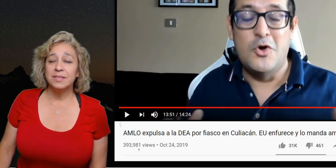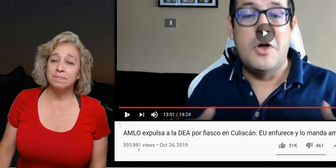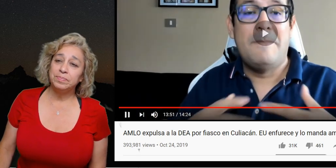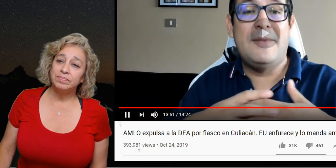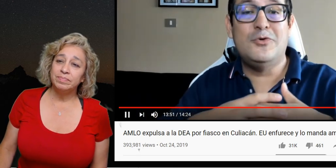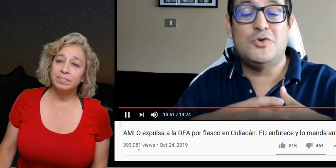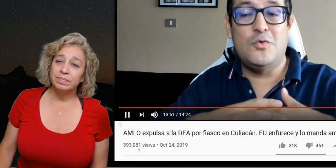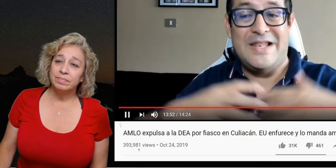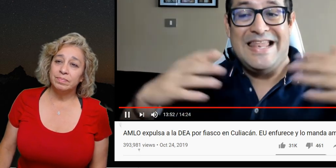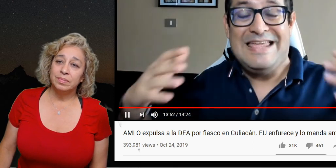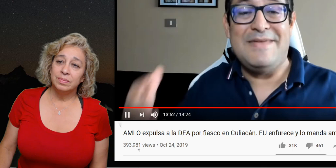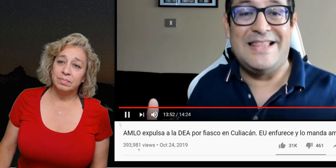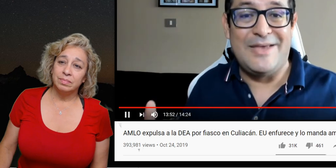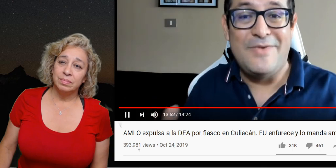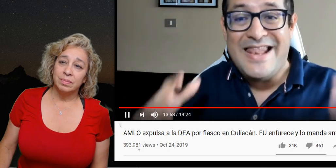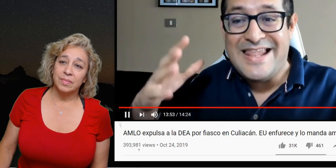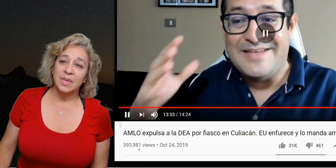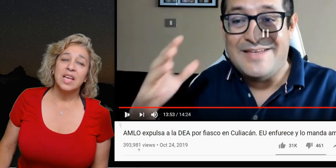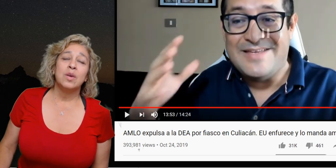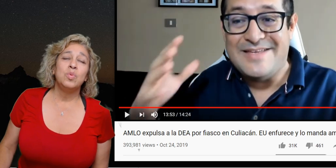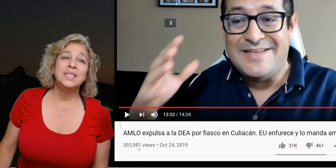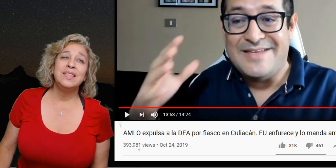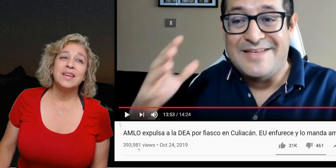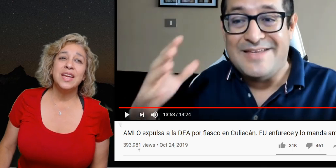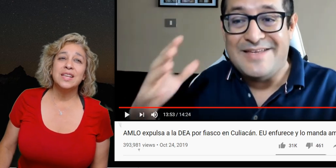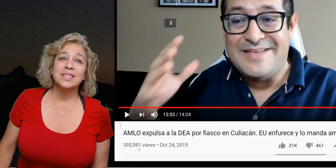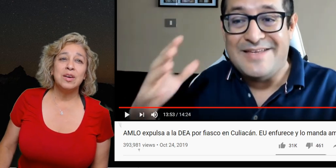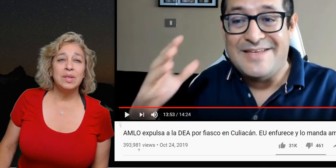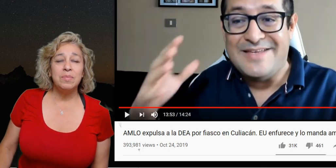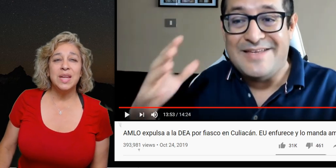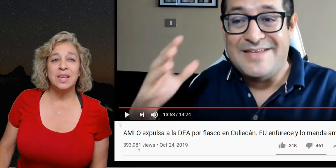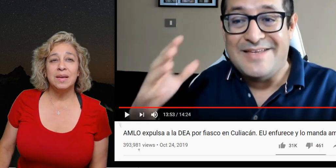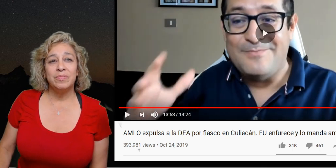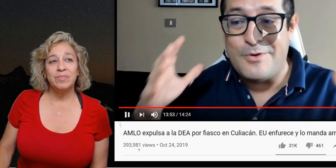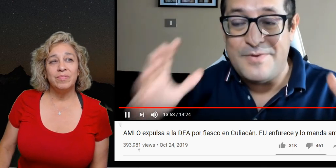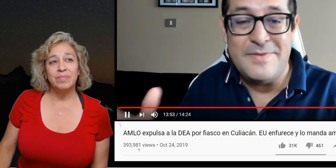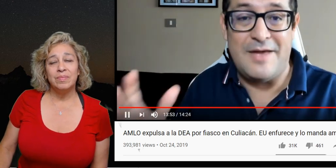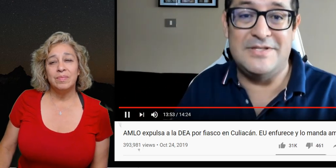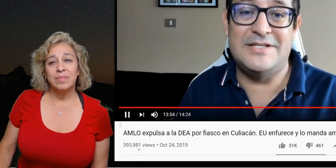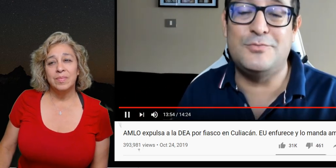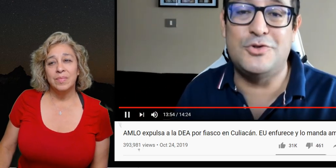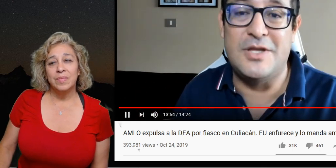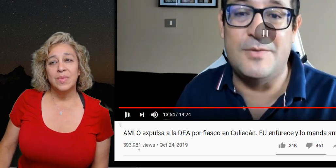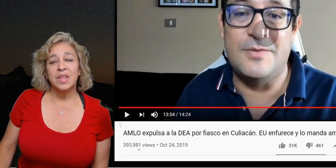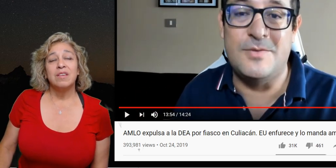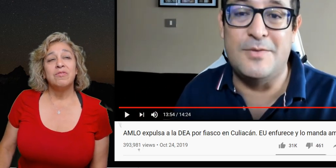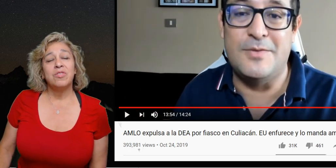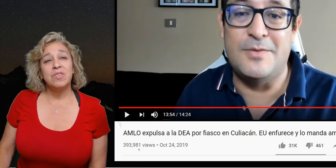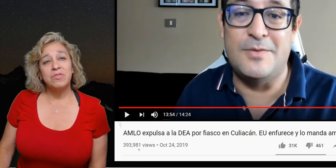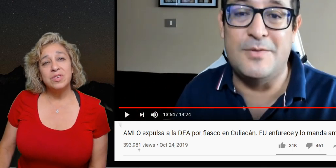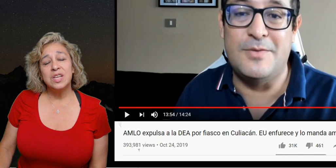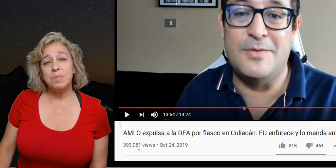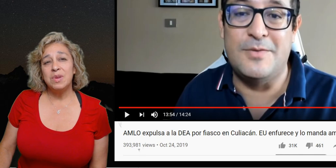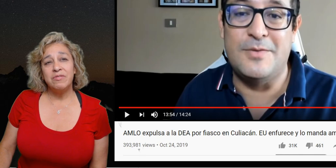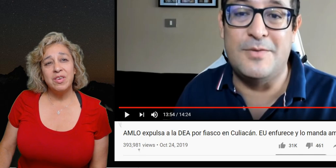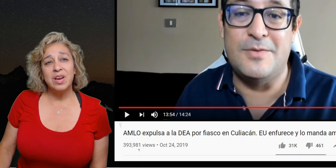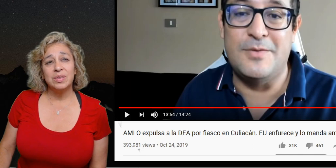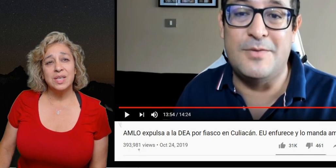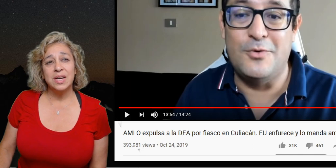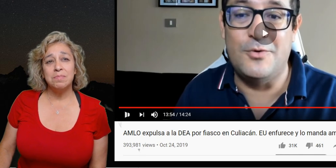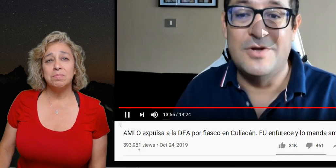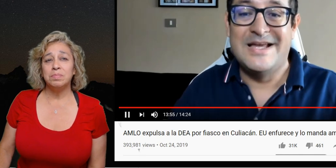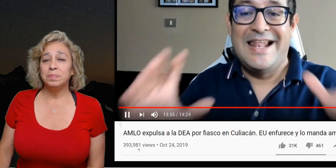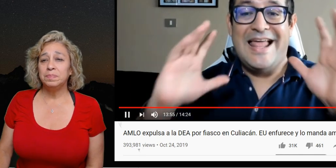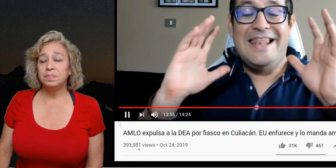apart. Vemos un límite. We see that he is now limiting. Primera vez desde mucho tiempo. For the first time in a very